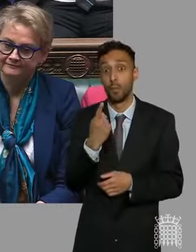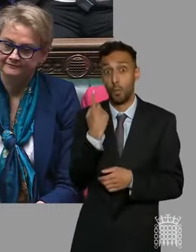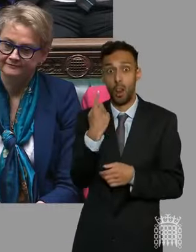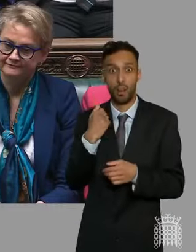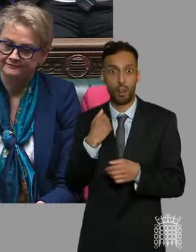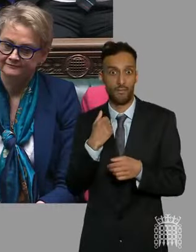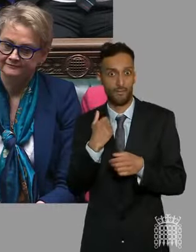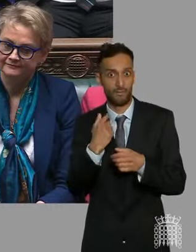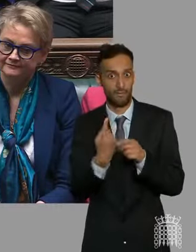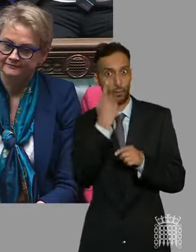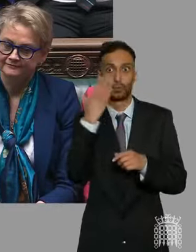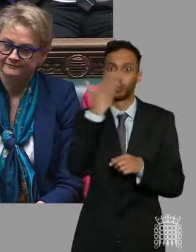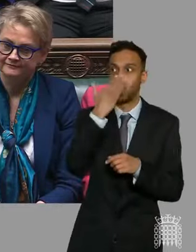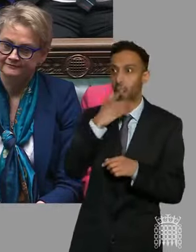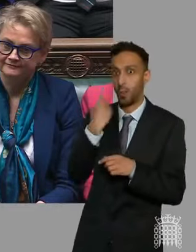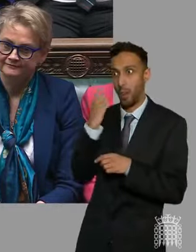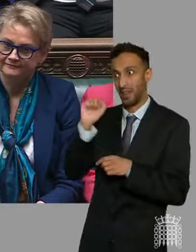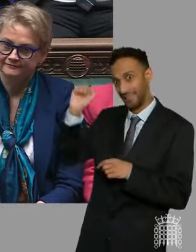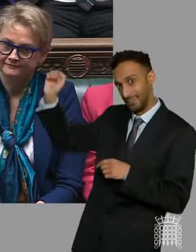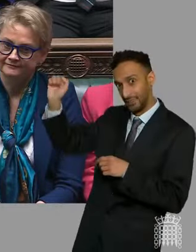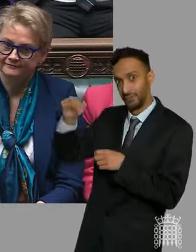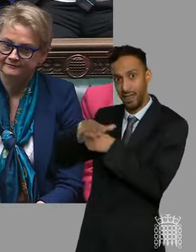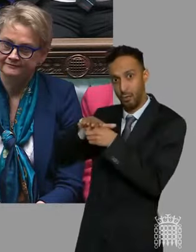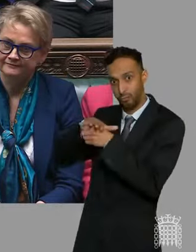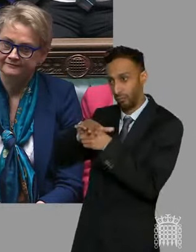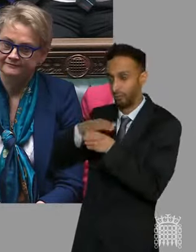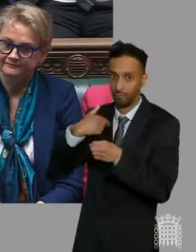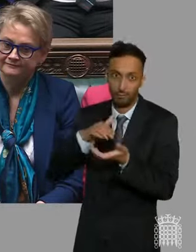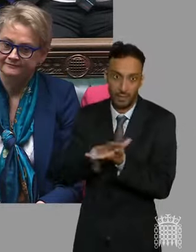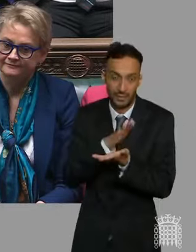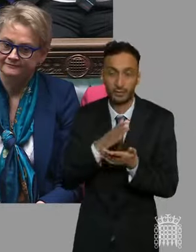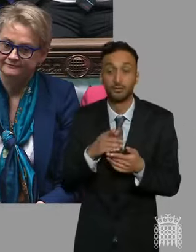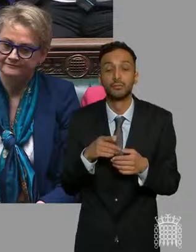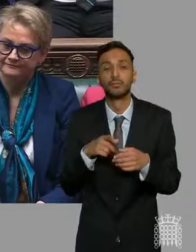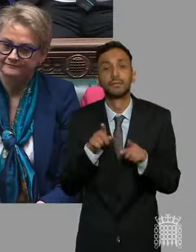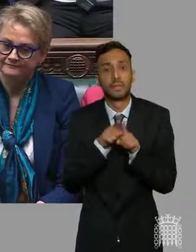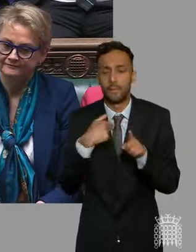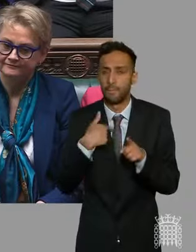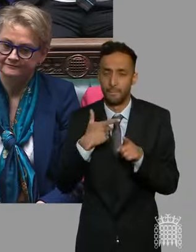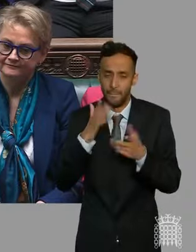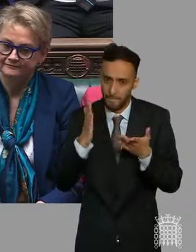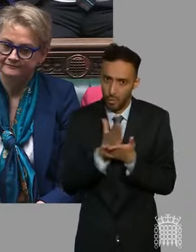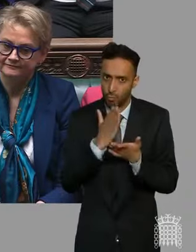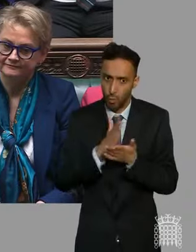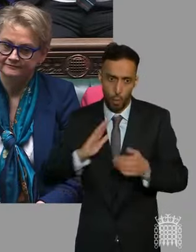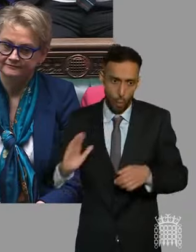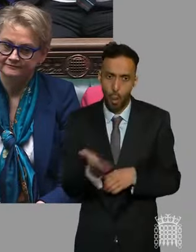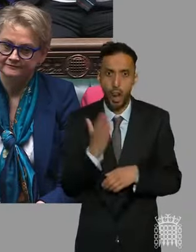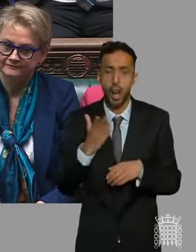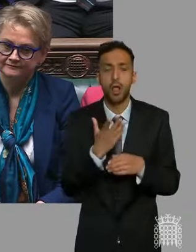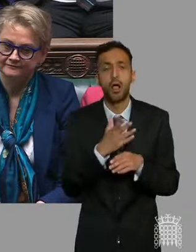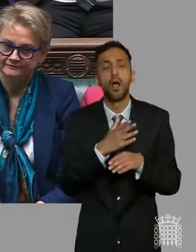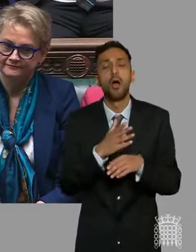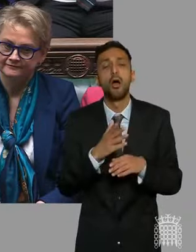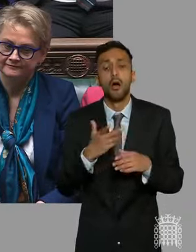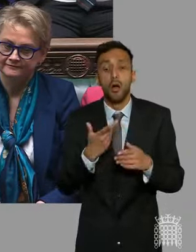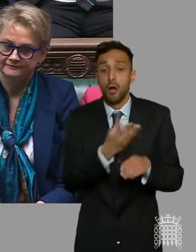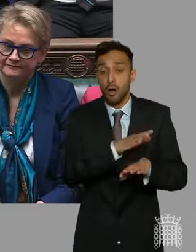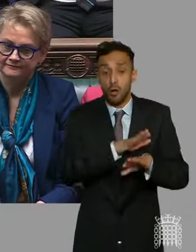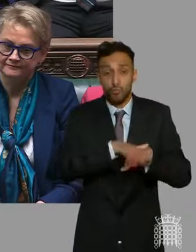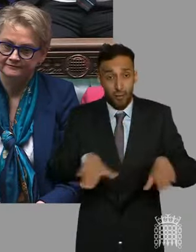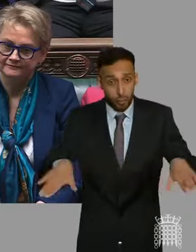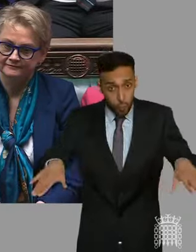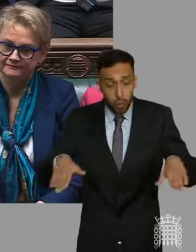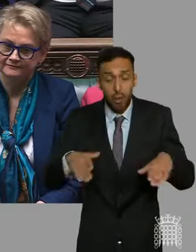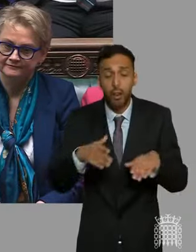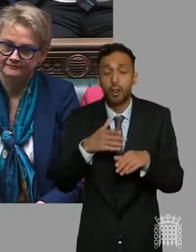all primary school children aged can get access to free breakfast and at least 30 minutes of free childcare. And that